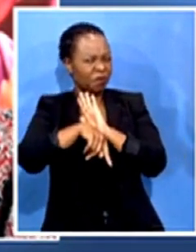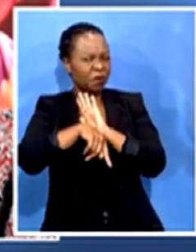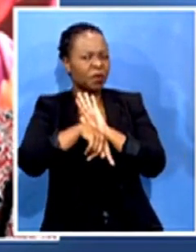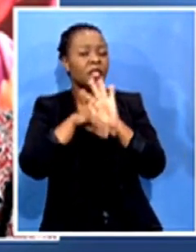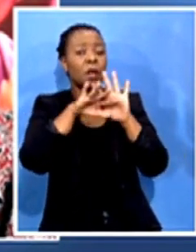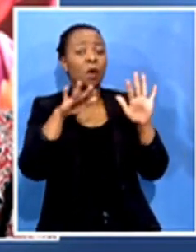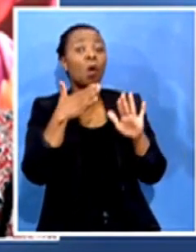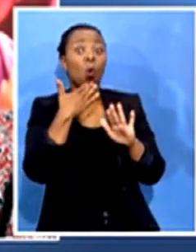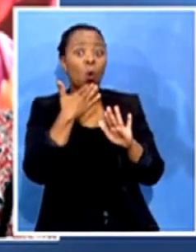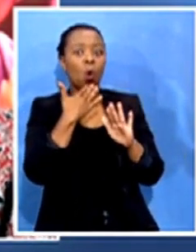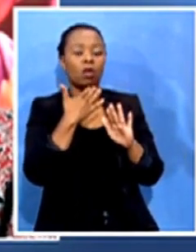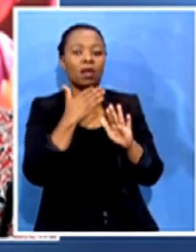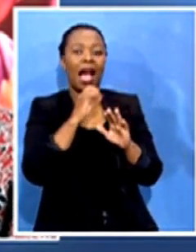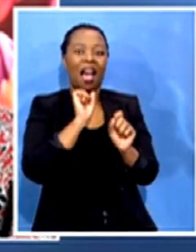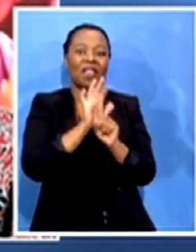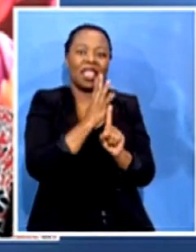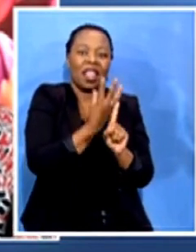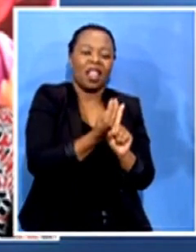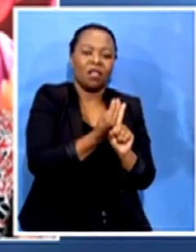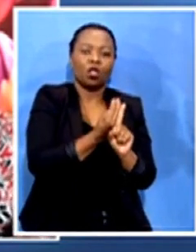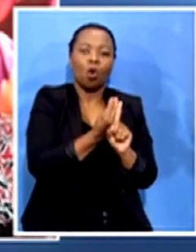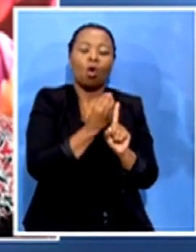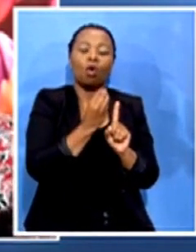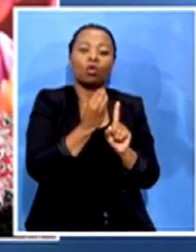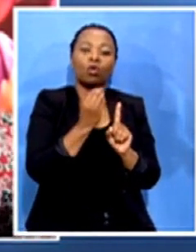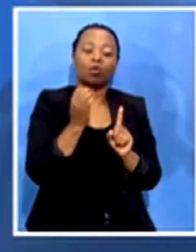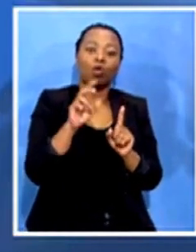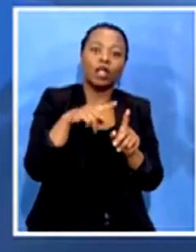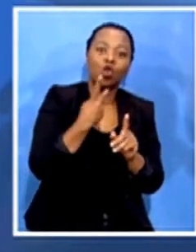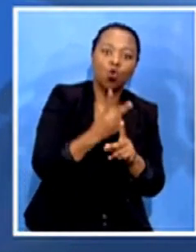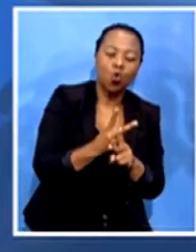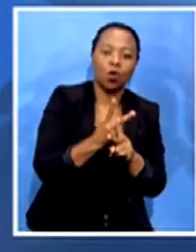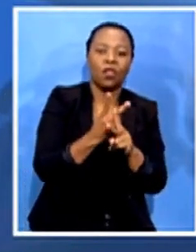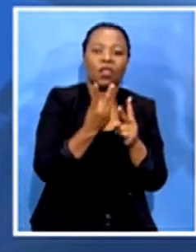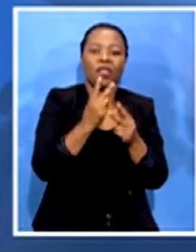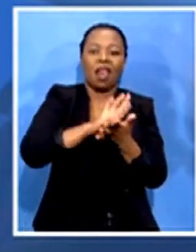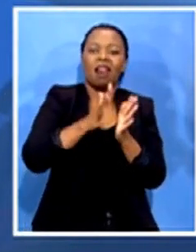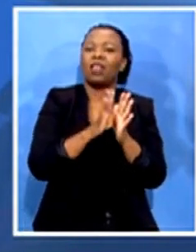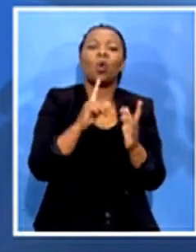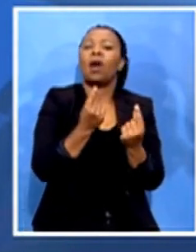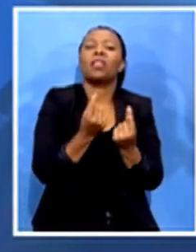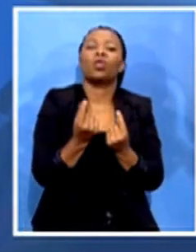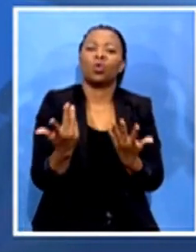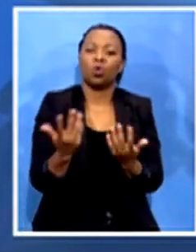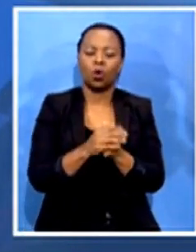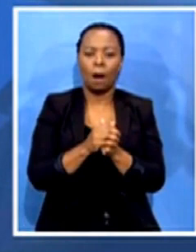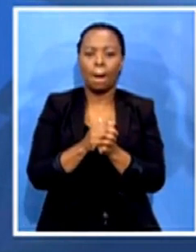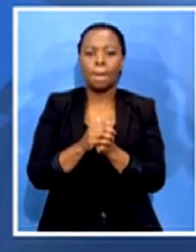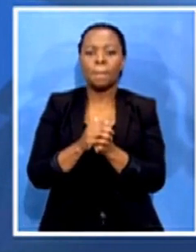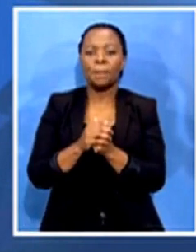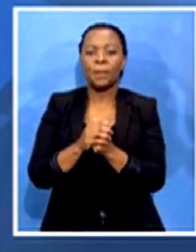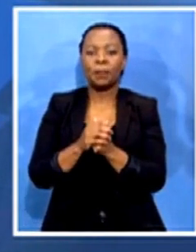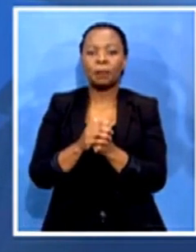of a renewal of their grants. I think it's important to highlight to Tsepo